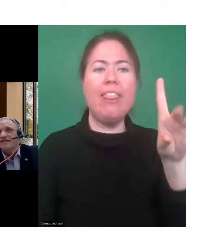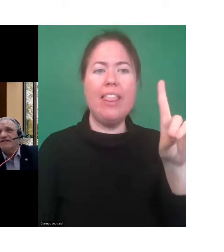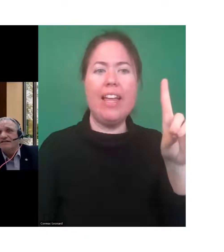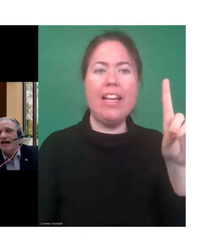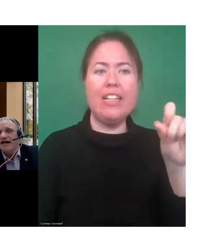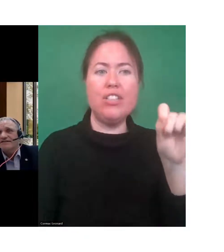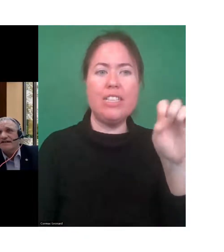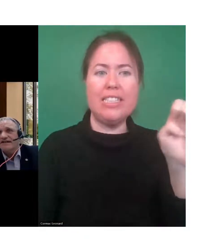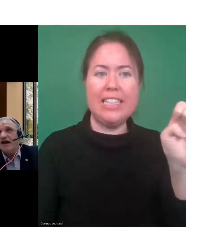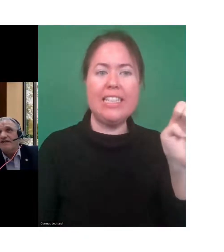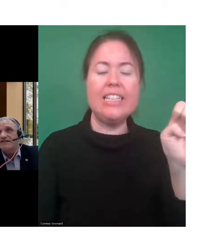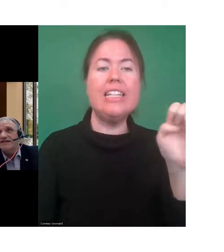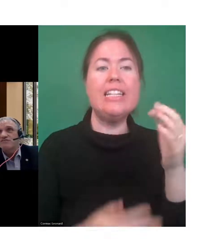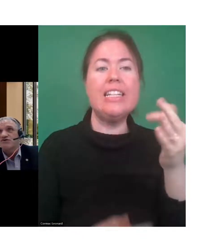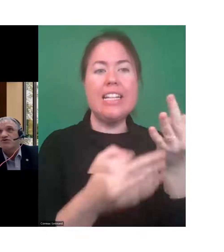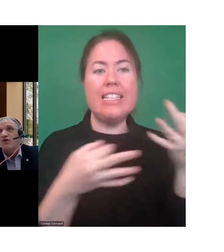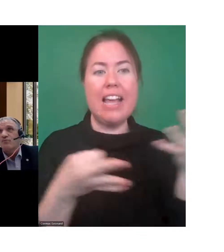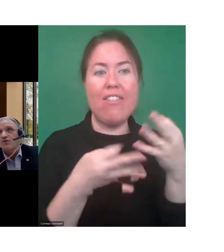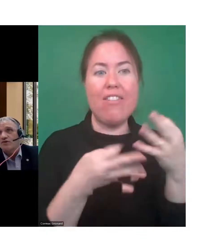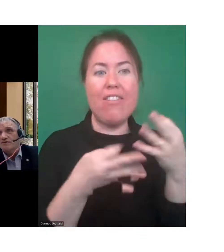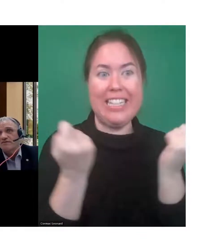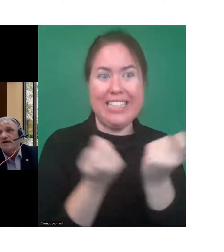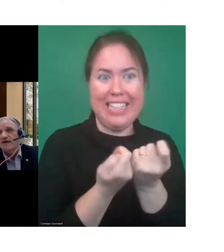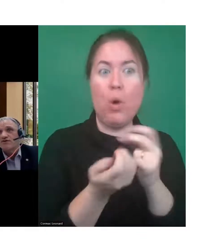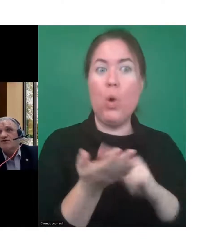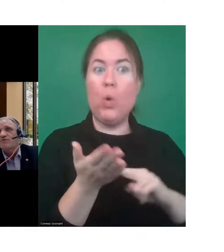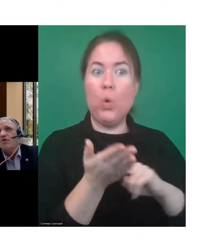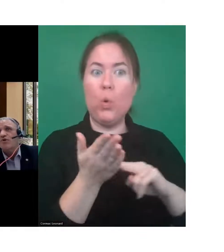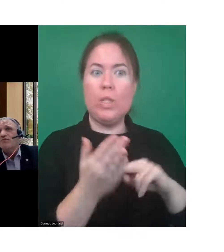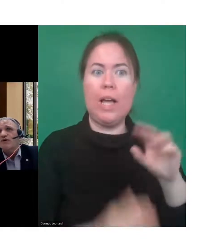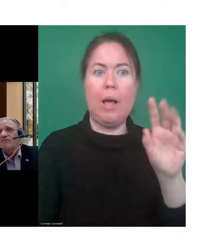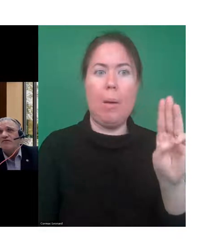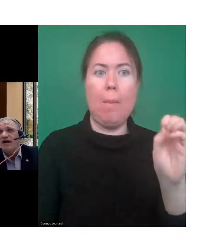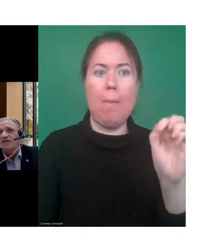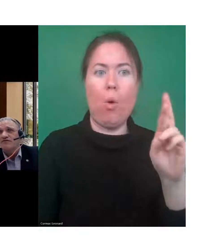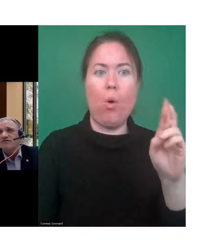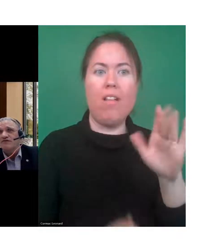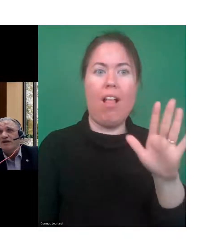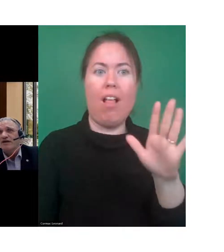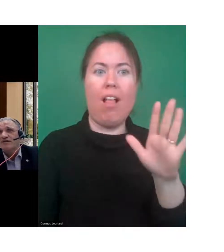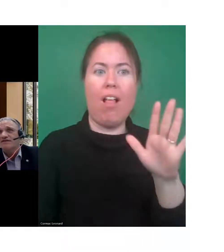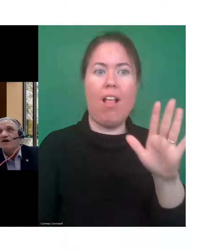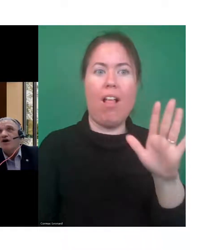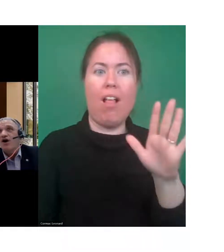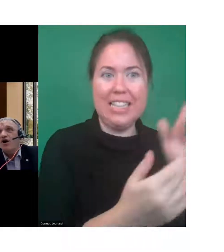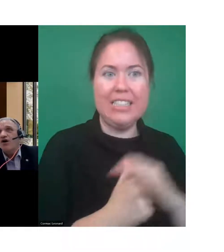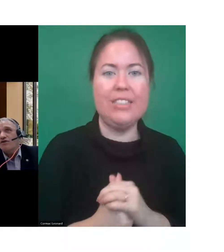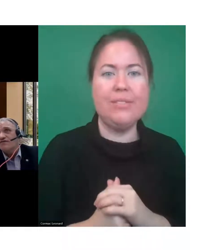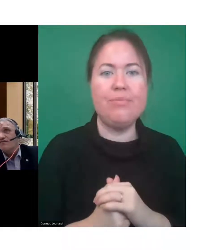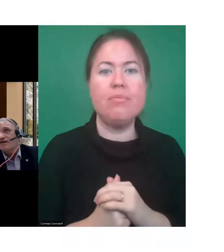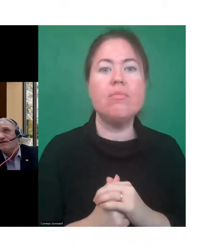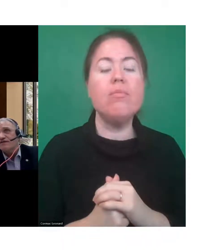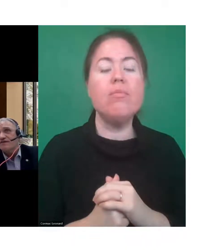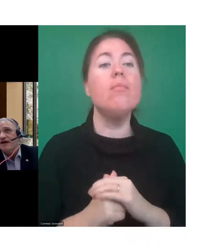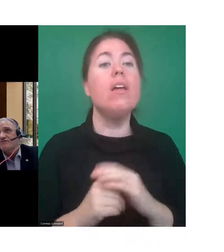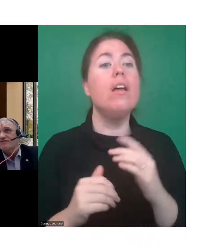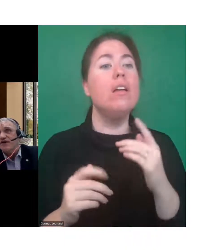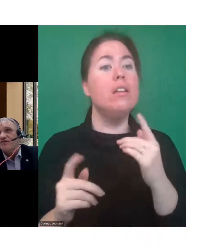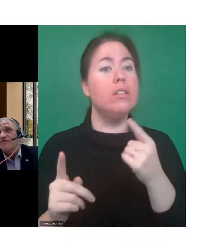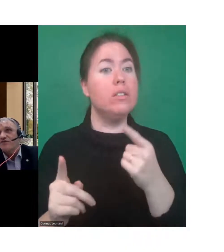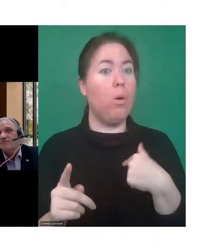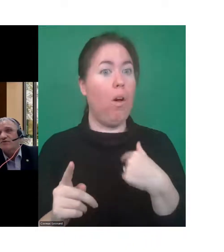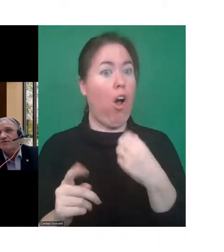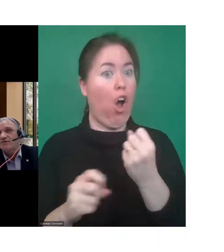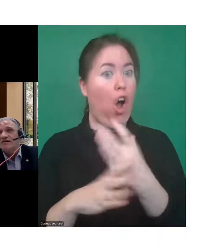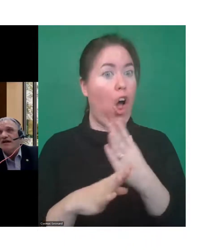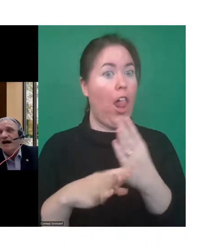HSE safeguarding teams through our portal. Just an important point before I hand you over to Marguerite, all our safeguarding teams have